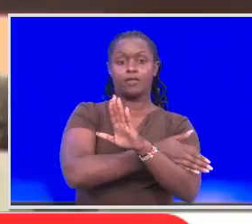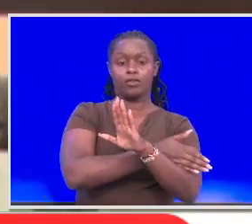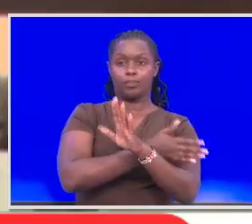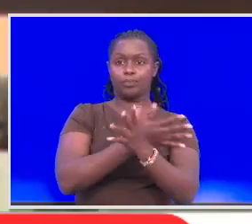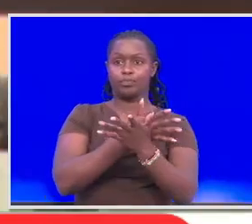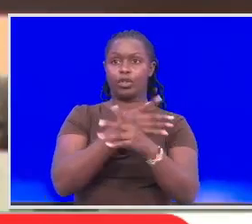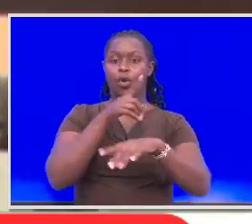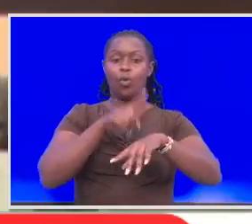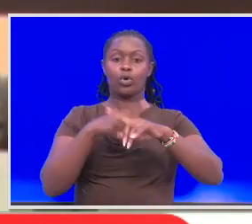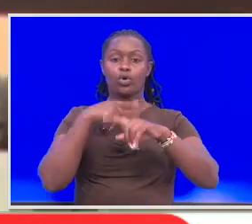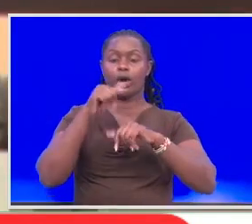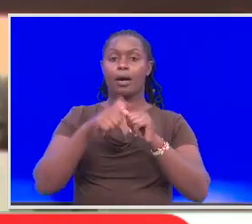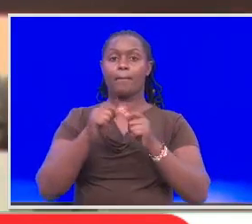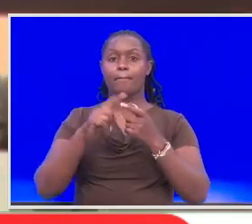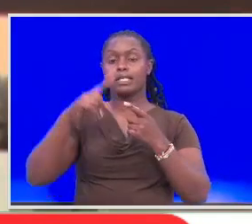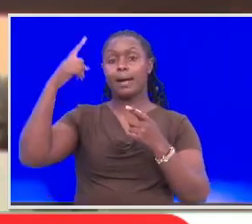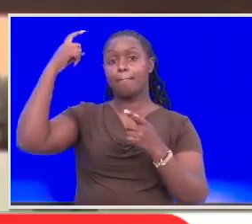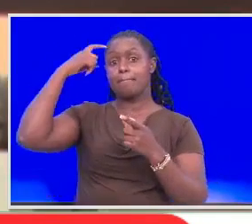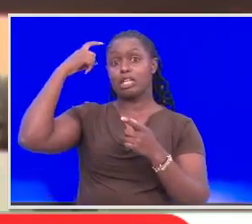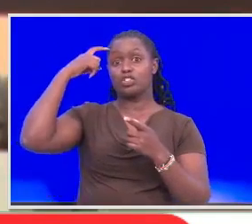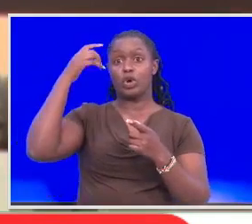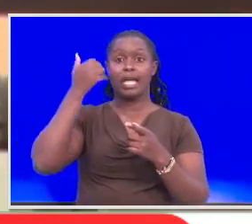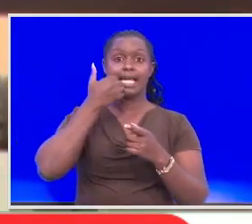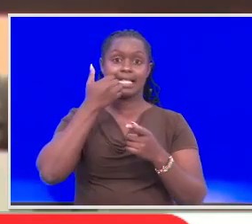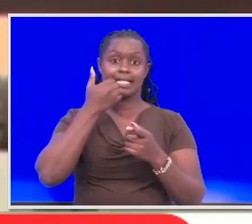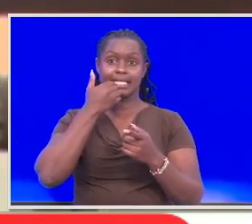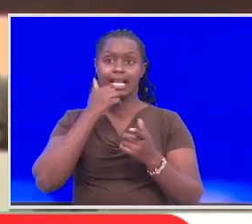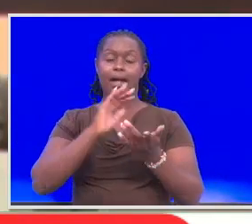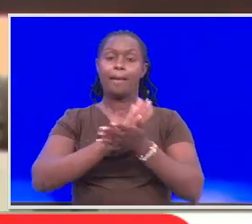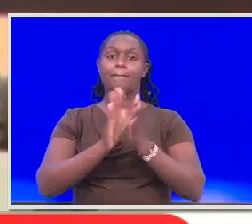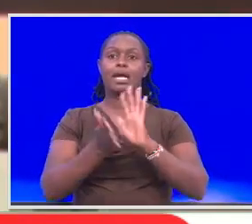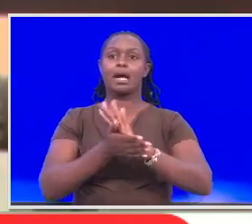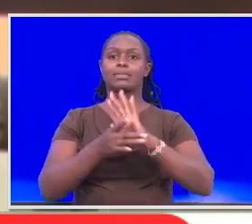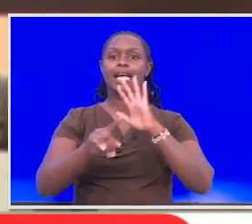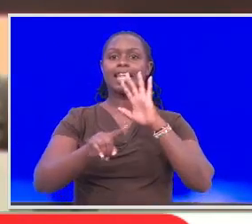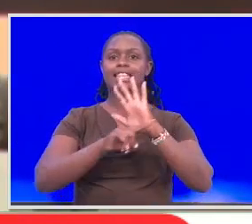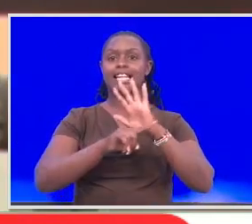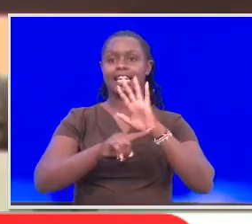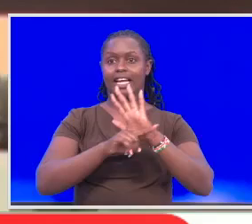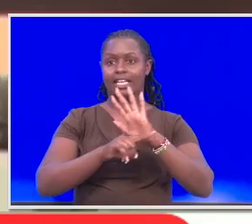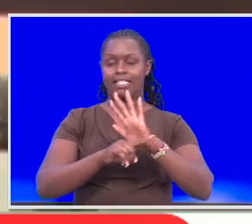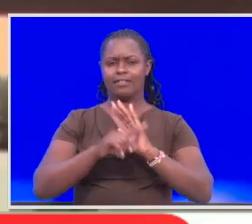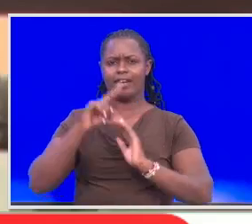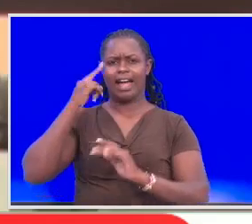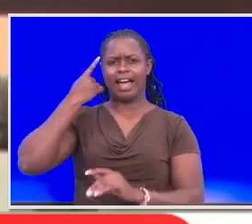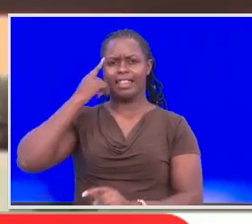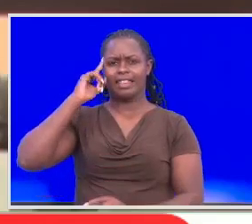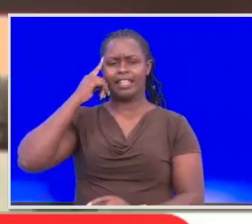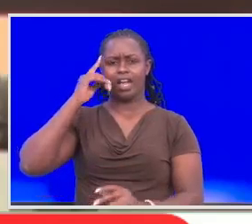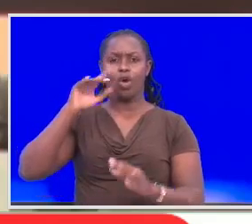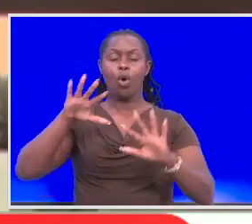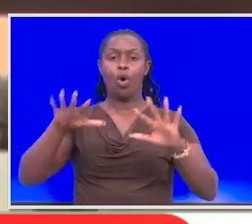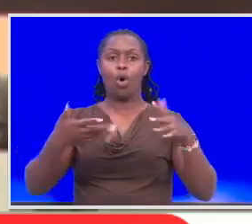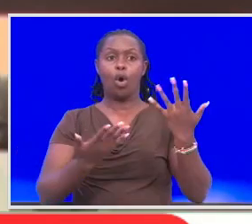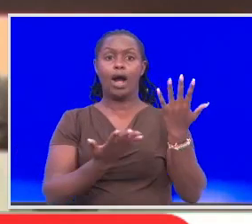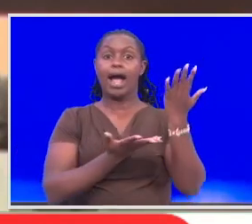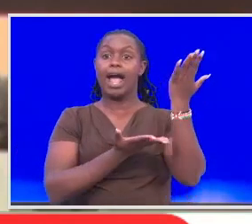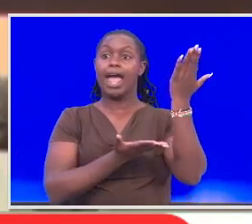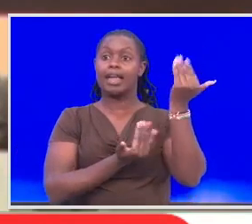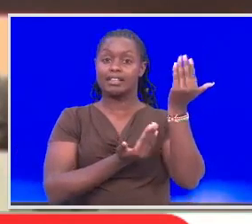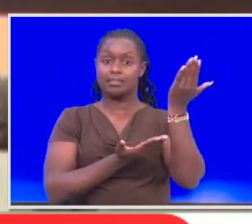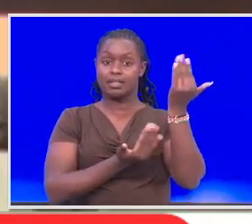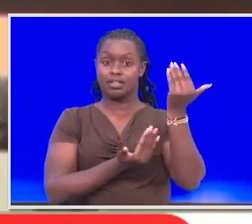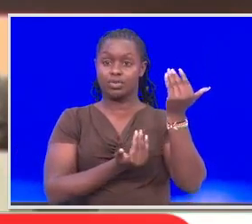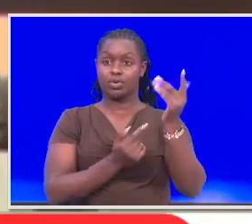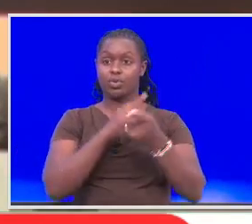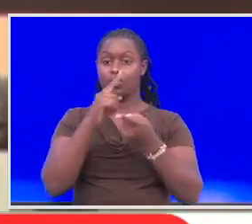put face to mental illness, it will be the negative kind of thinking or expectation. When